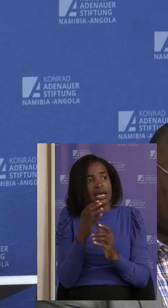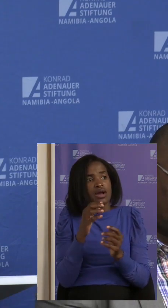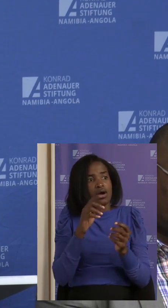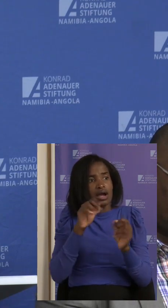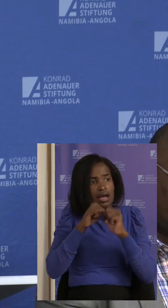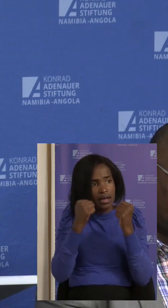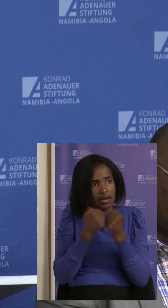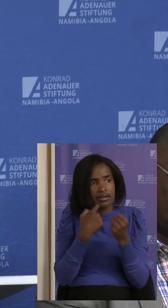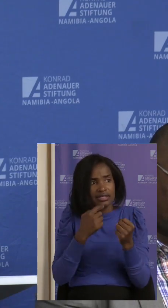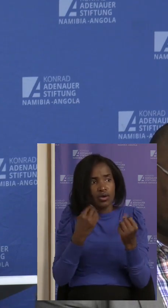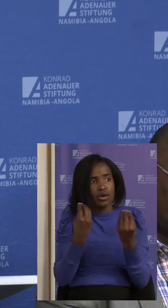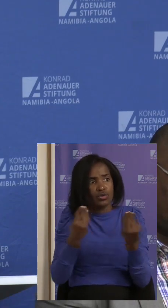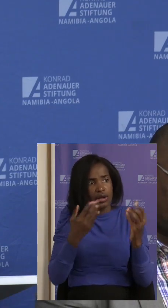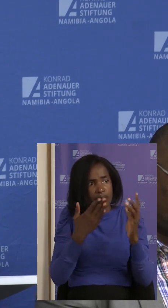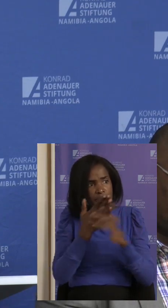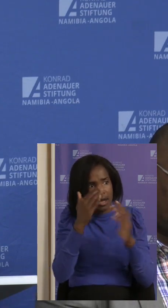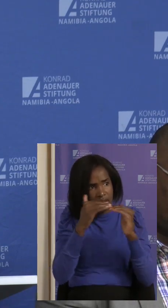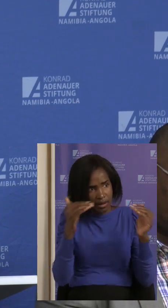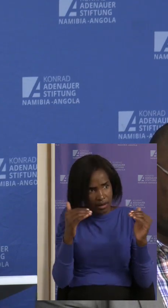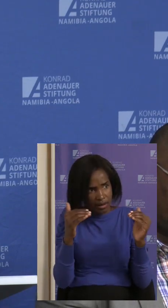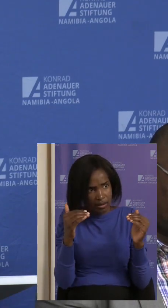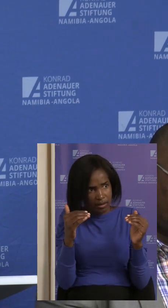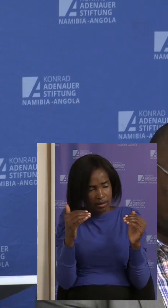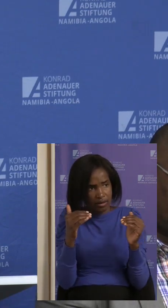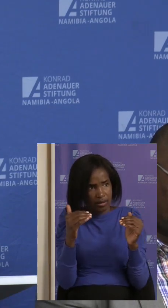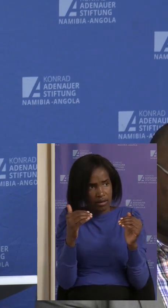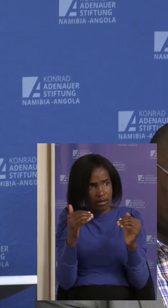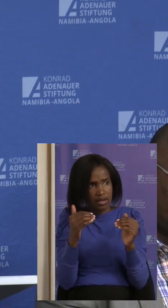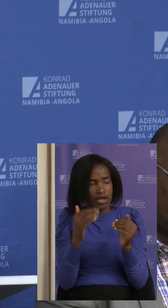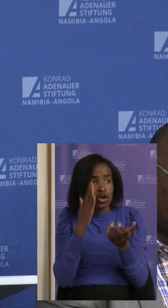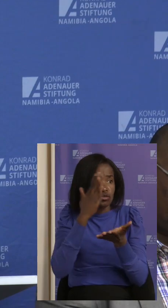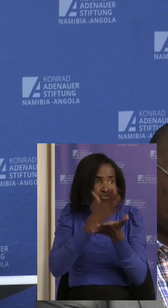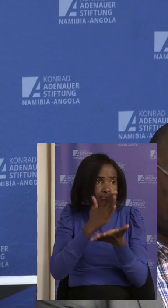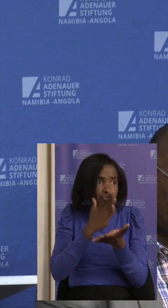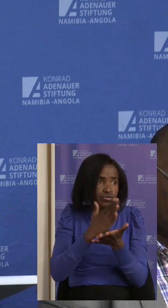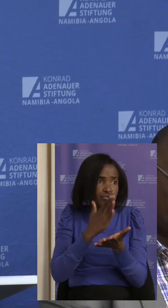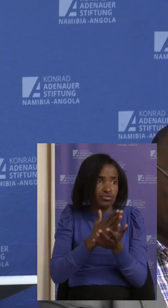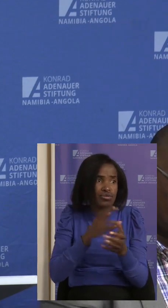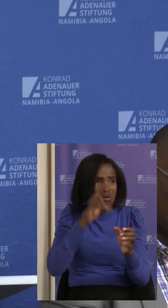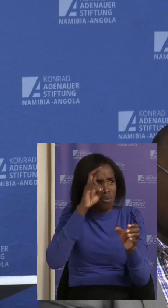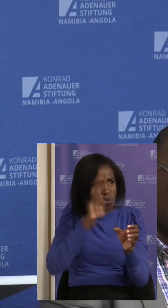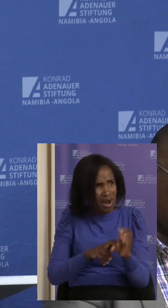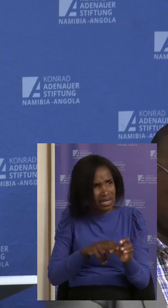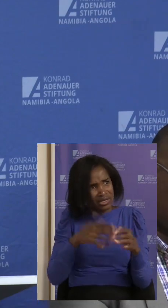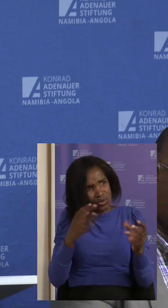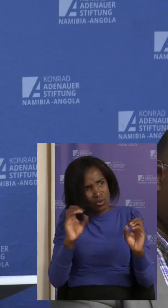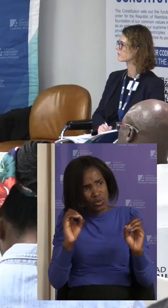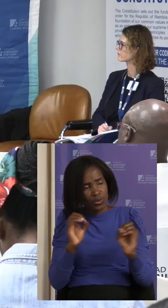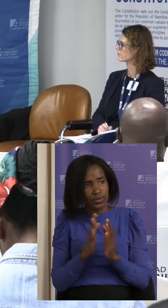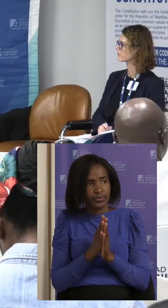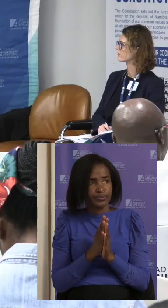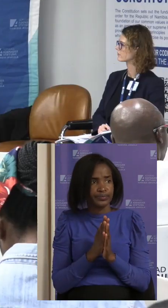this equitable access that you get into this education system, is it actually of quality?